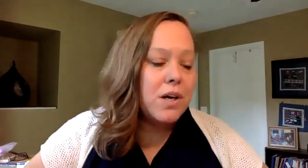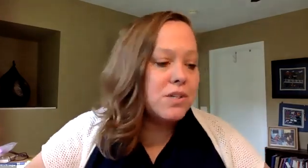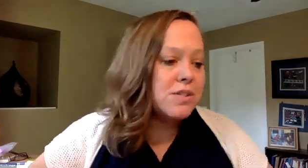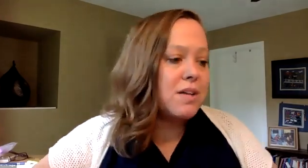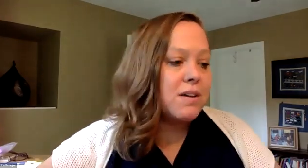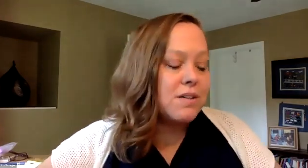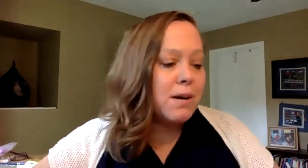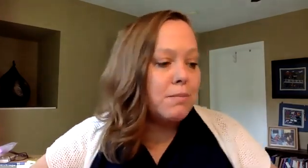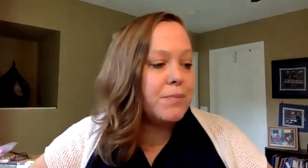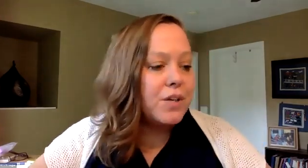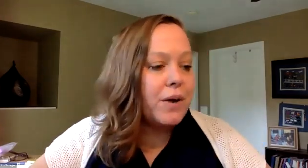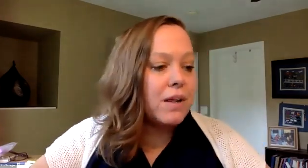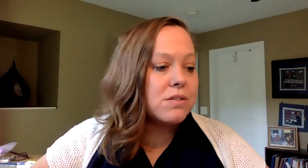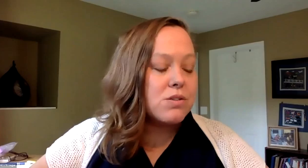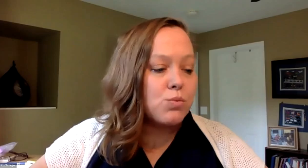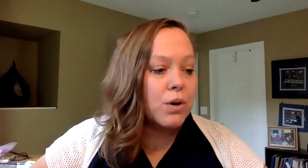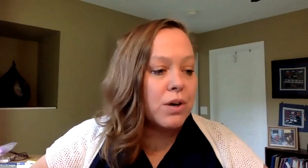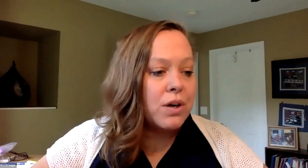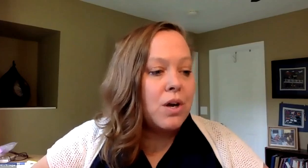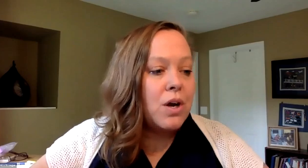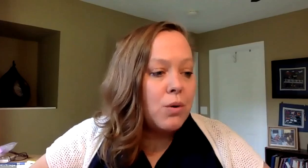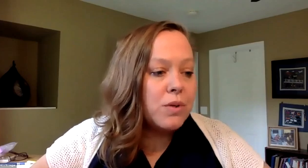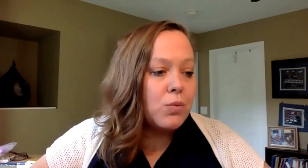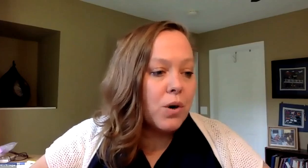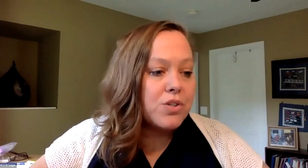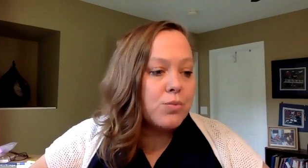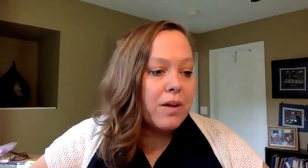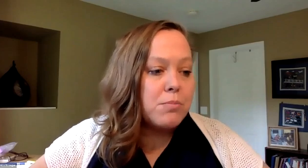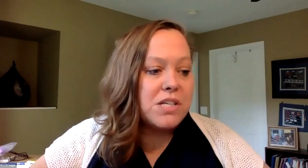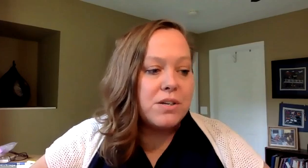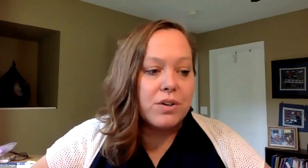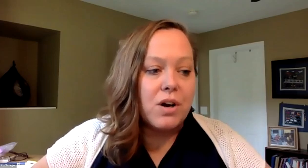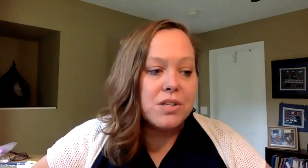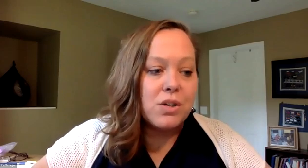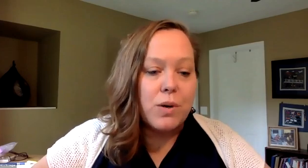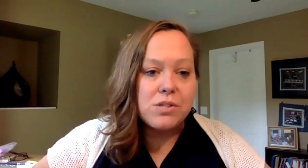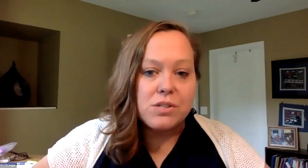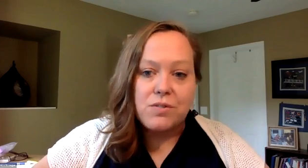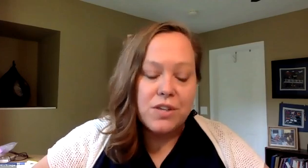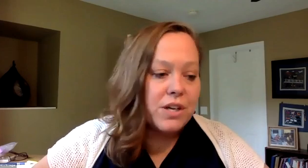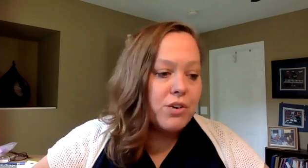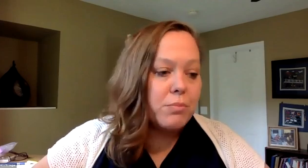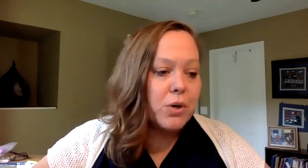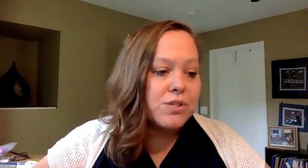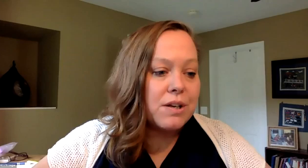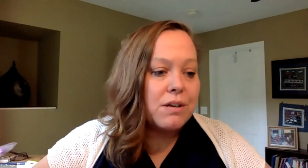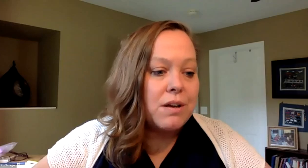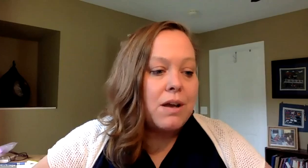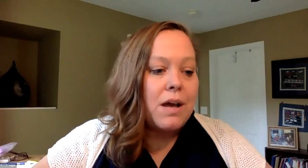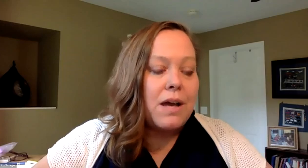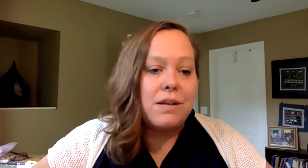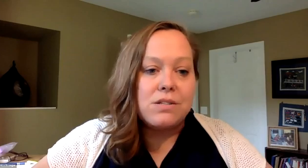but I wanted to say that, Alex's work really worked around the material consequences of the gendered